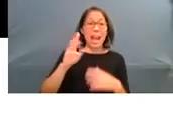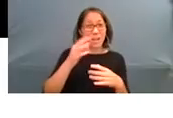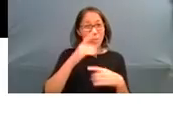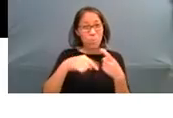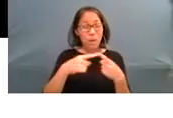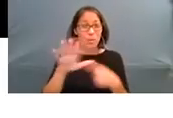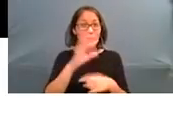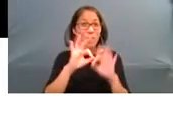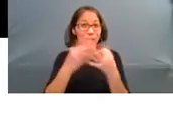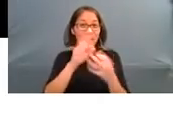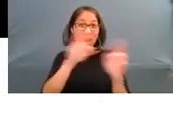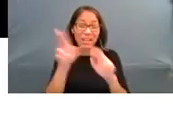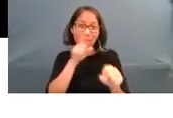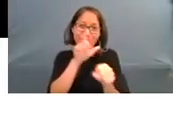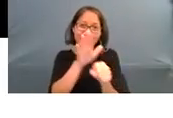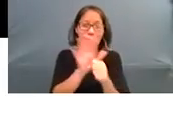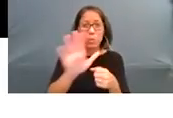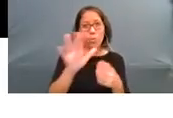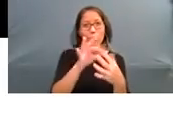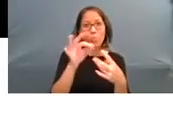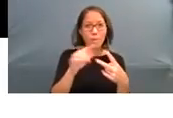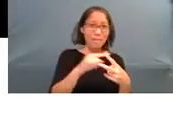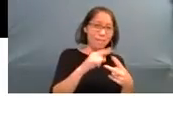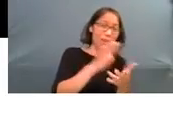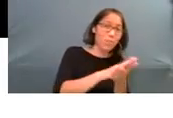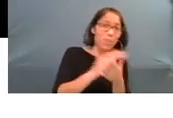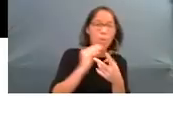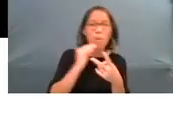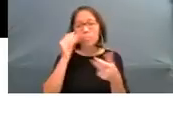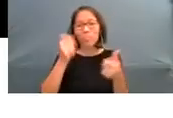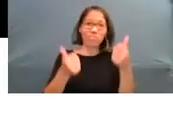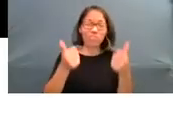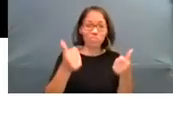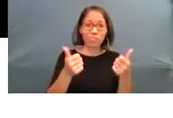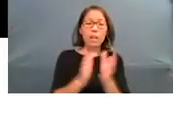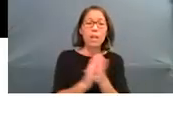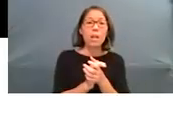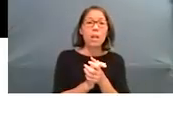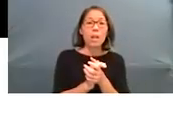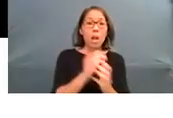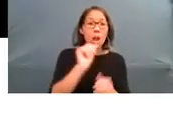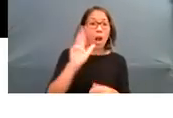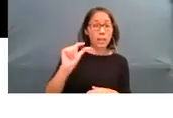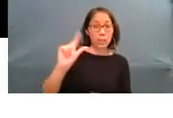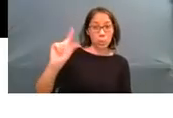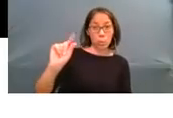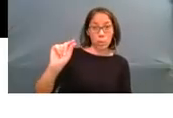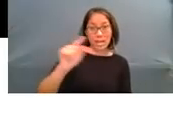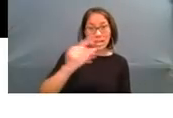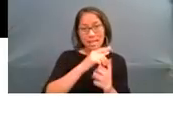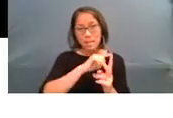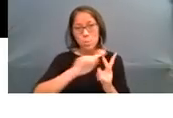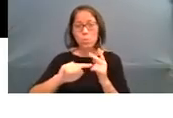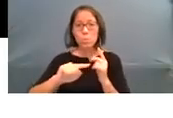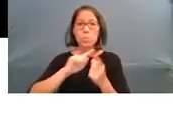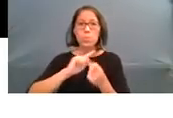ready to make a commitment to the choice that you prefer for your child. From August the 20th through September